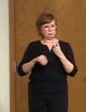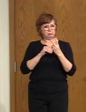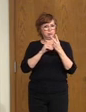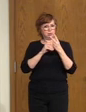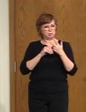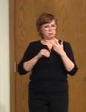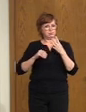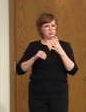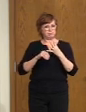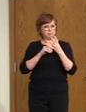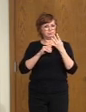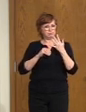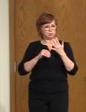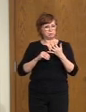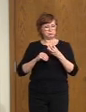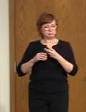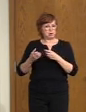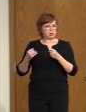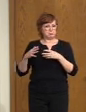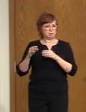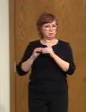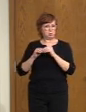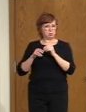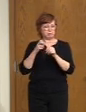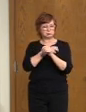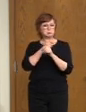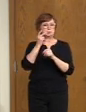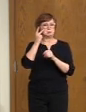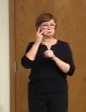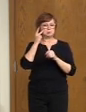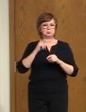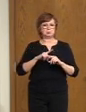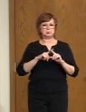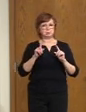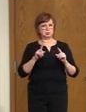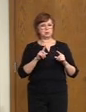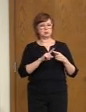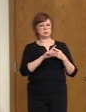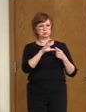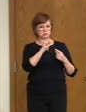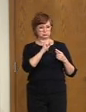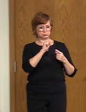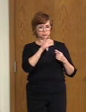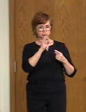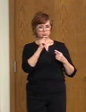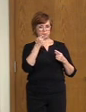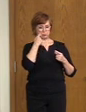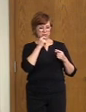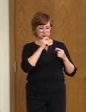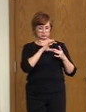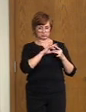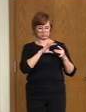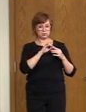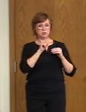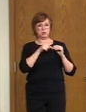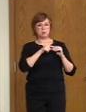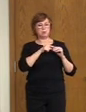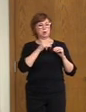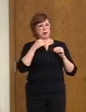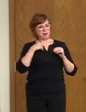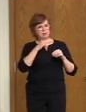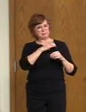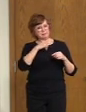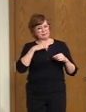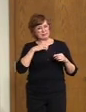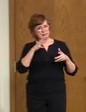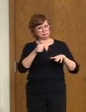his presentation, we do have a working group and an oversight committee that is adapting our plans